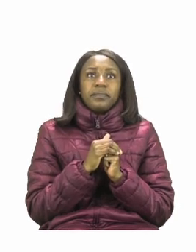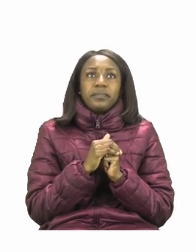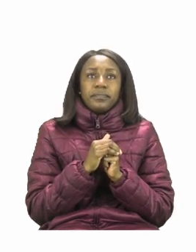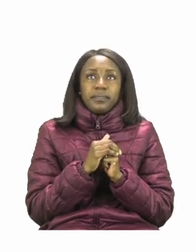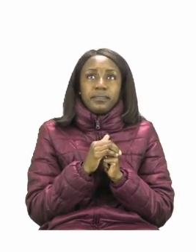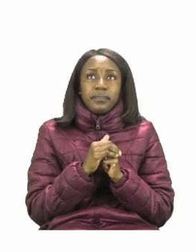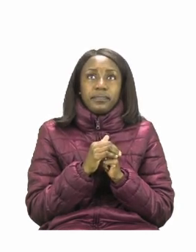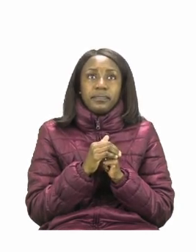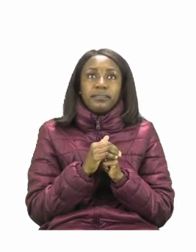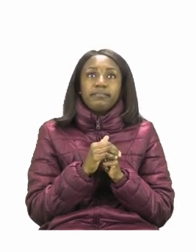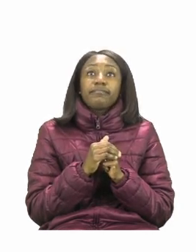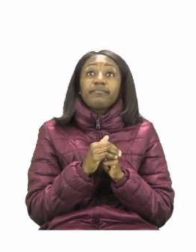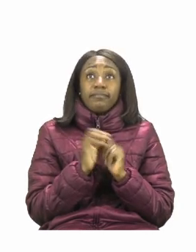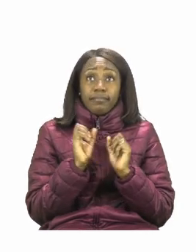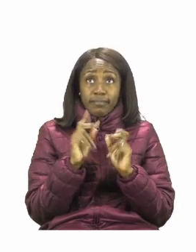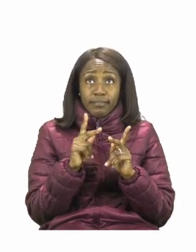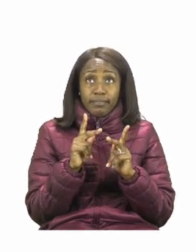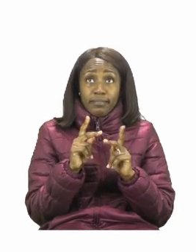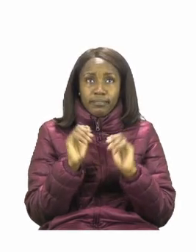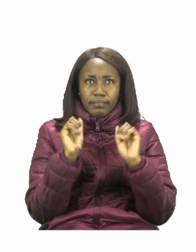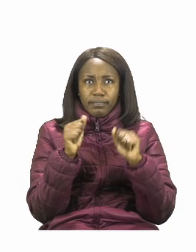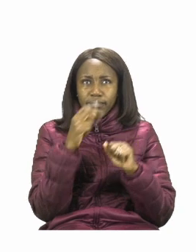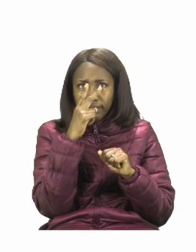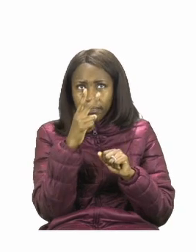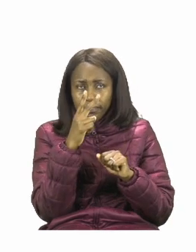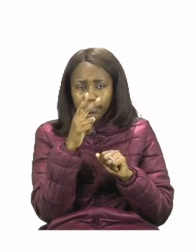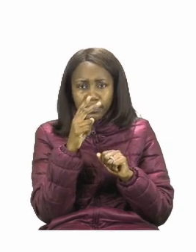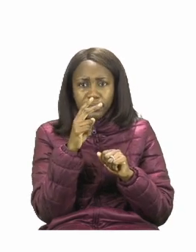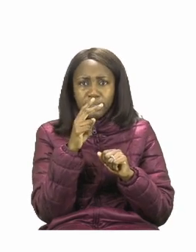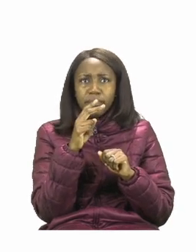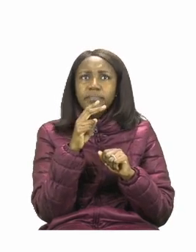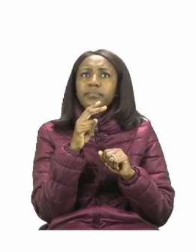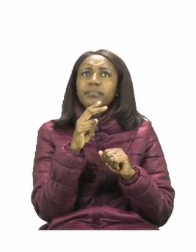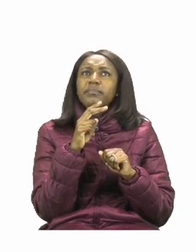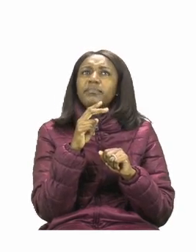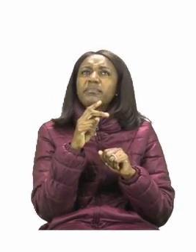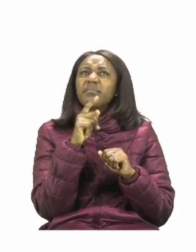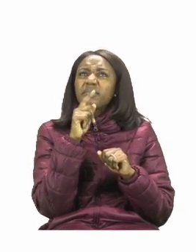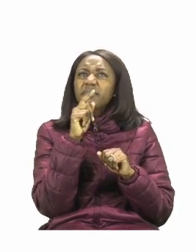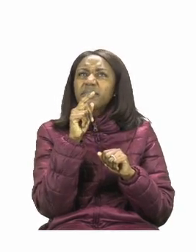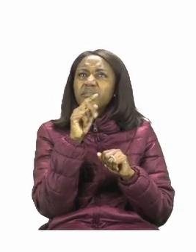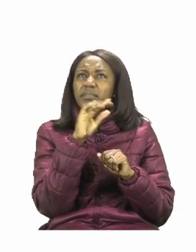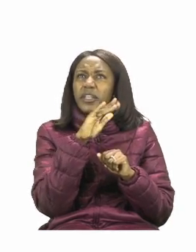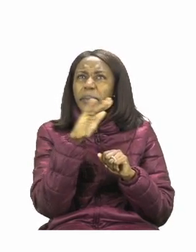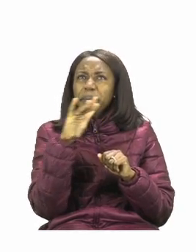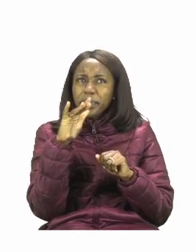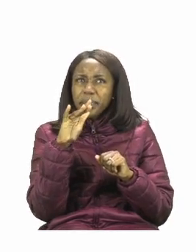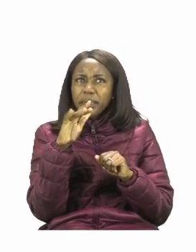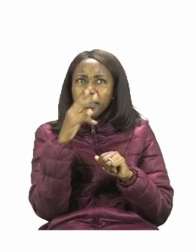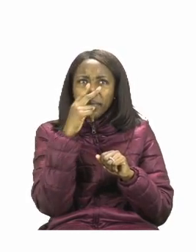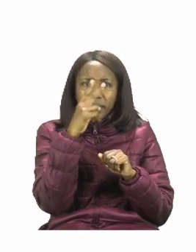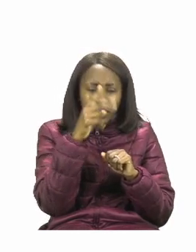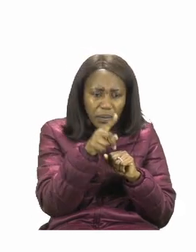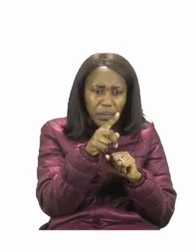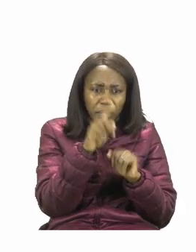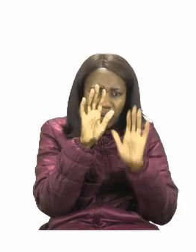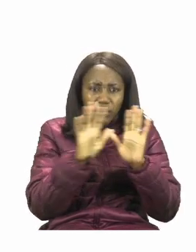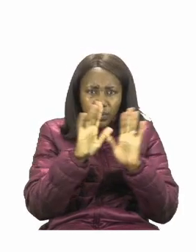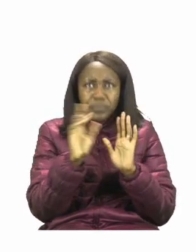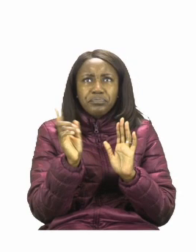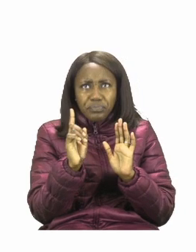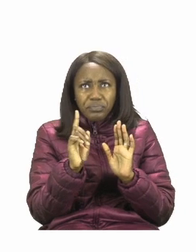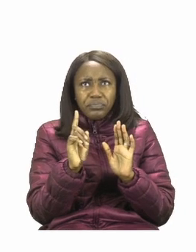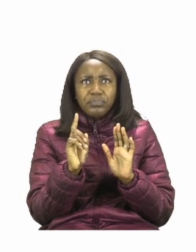so that means that you have to look at the block, you have to look at the word, and you have to